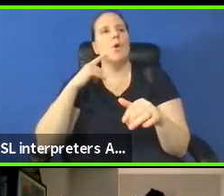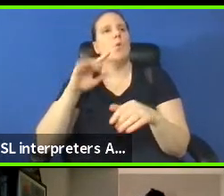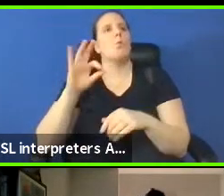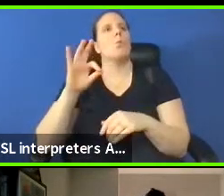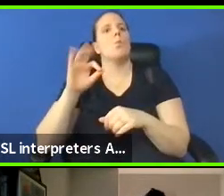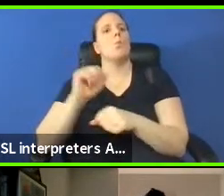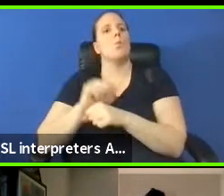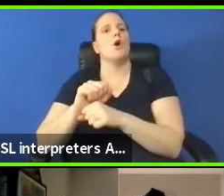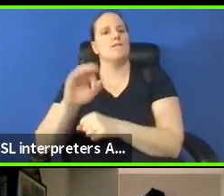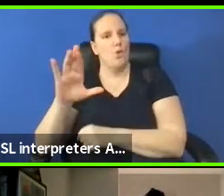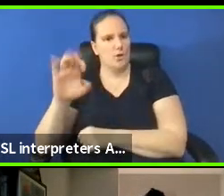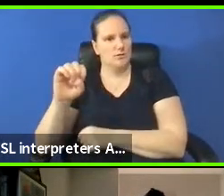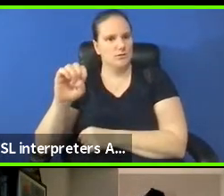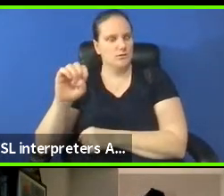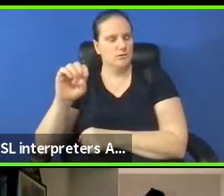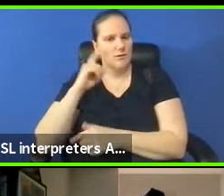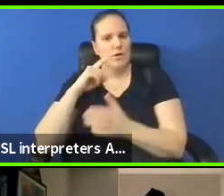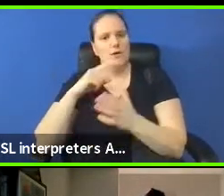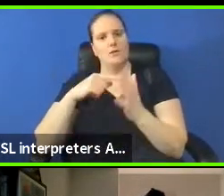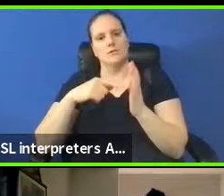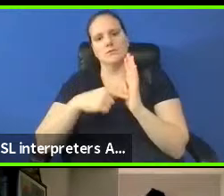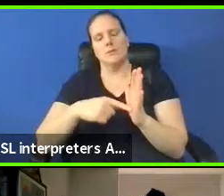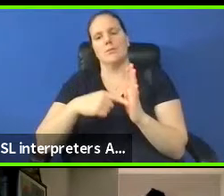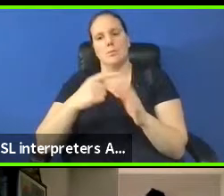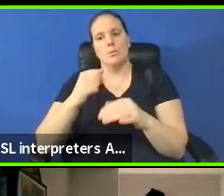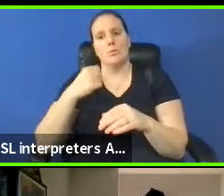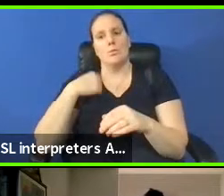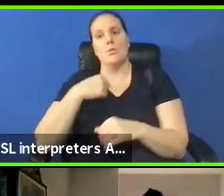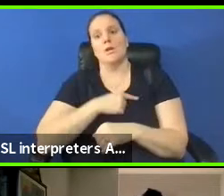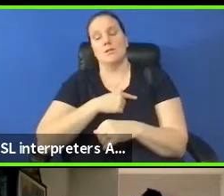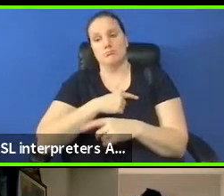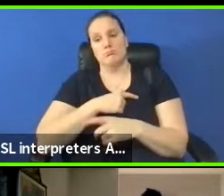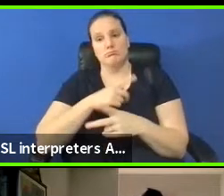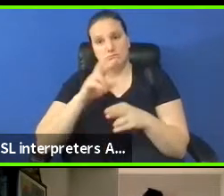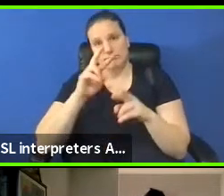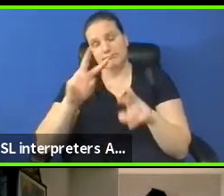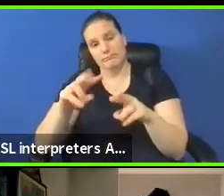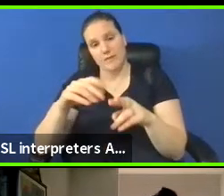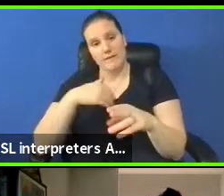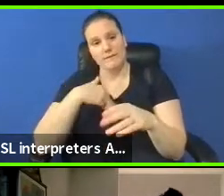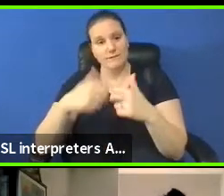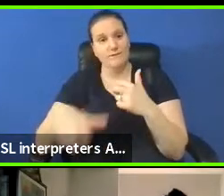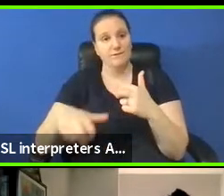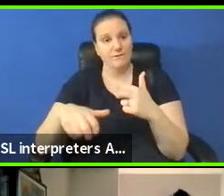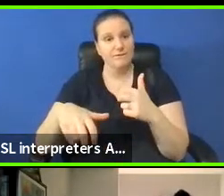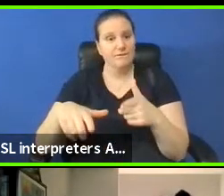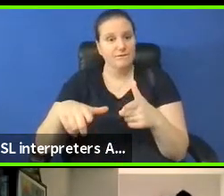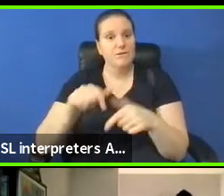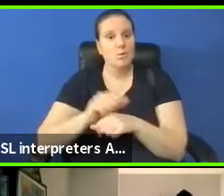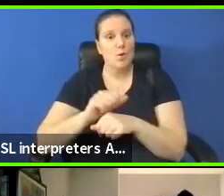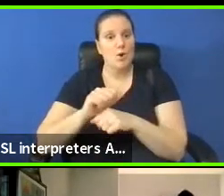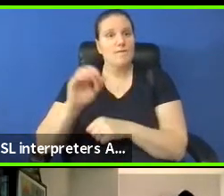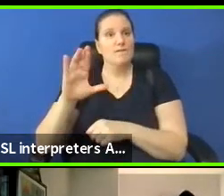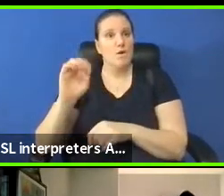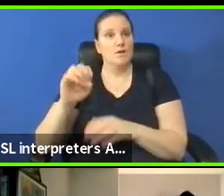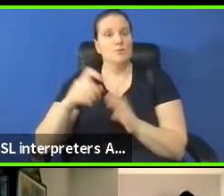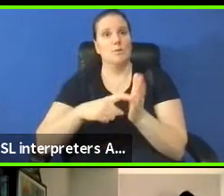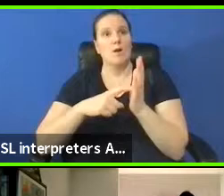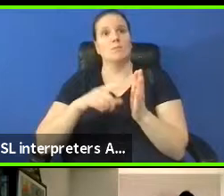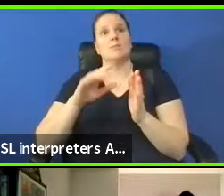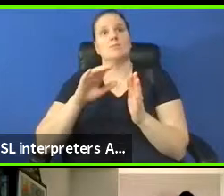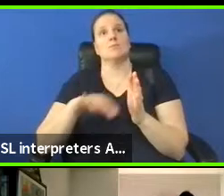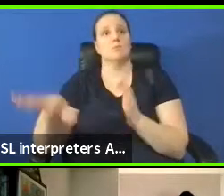So for example, we anticipate having some pretty rigorous workforce requirements